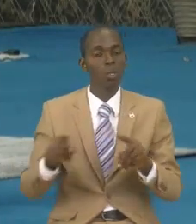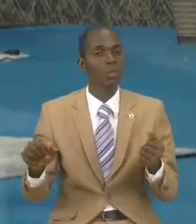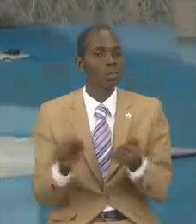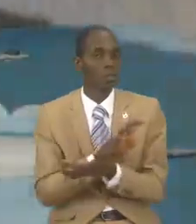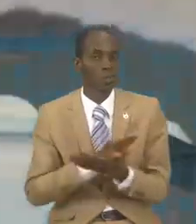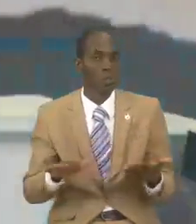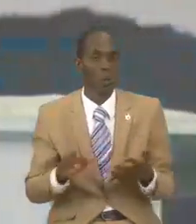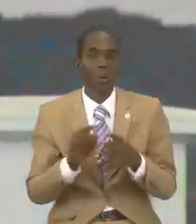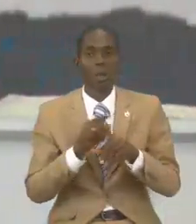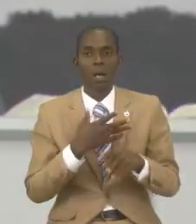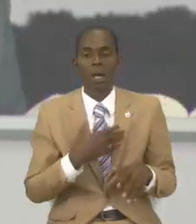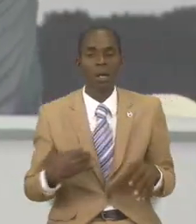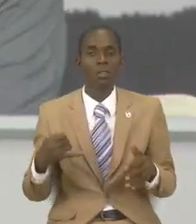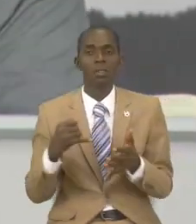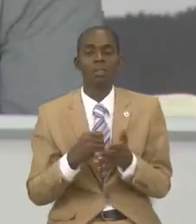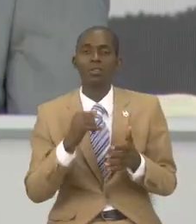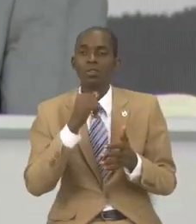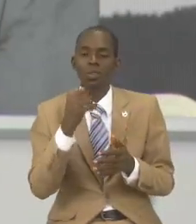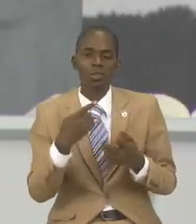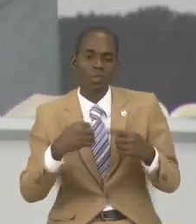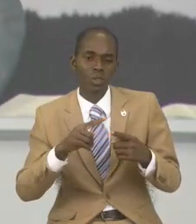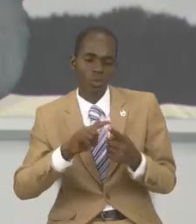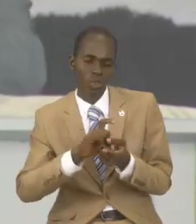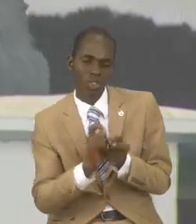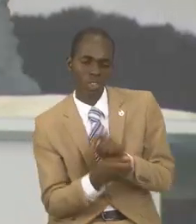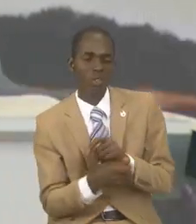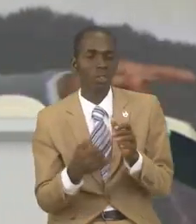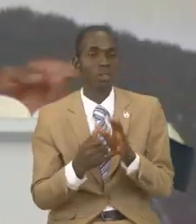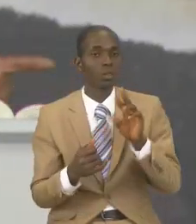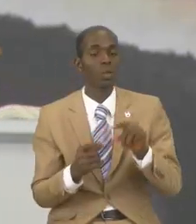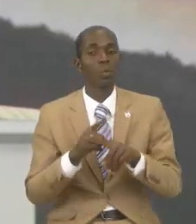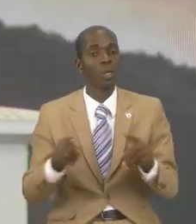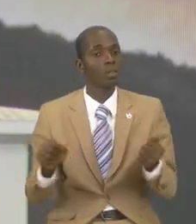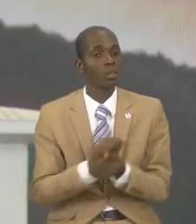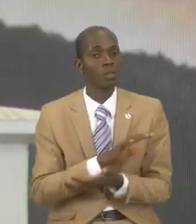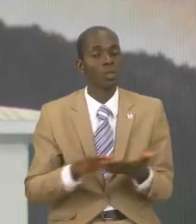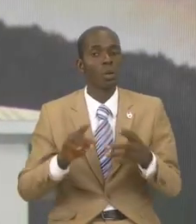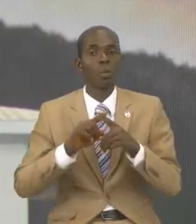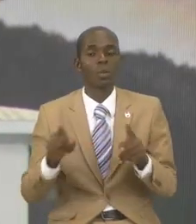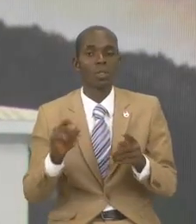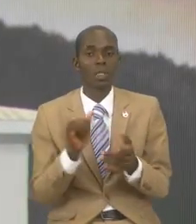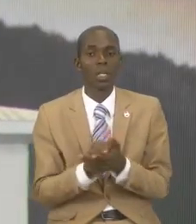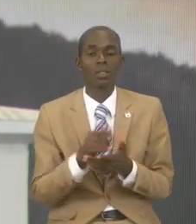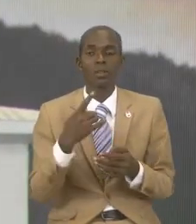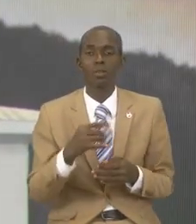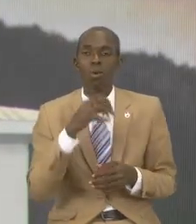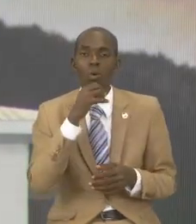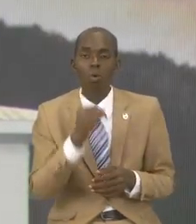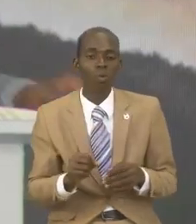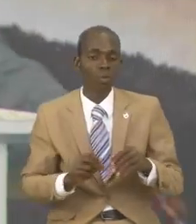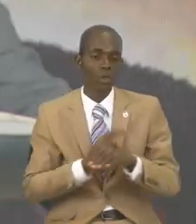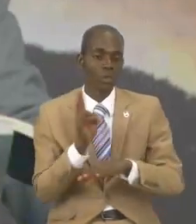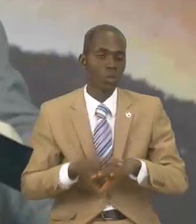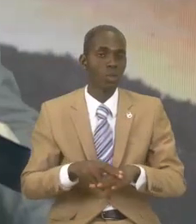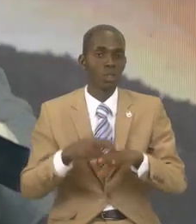not civilized, destroyed, that the old man being crucified